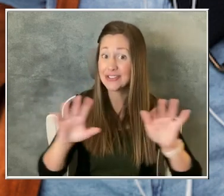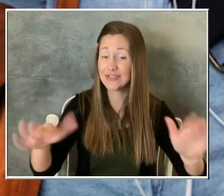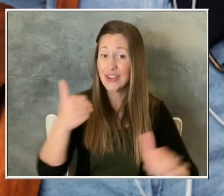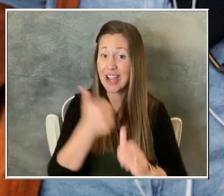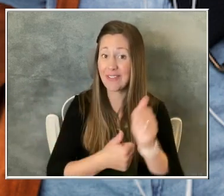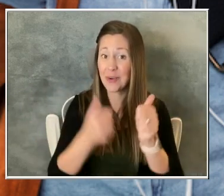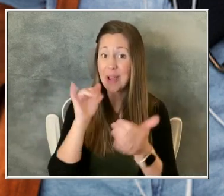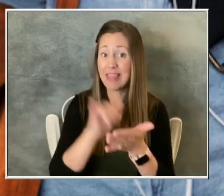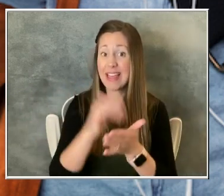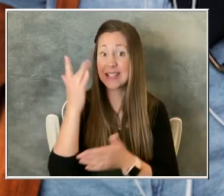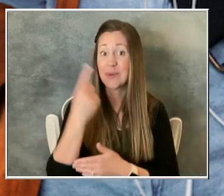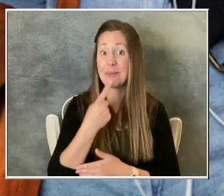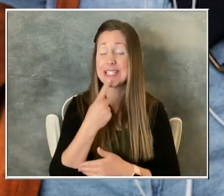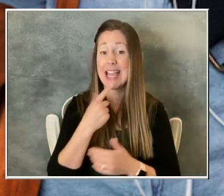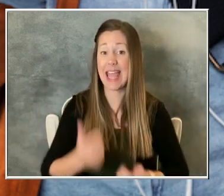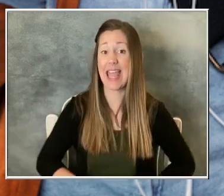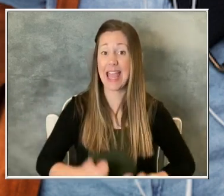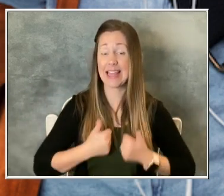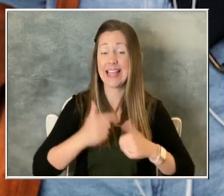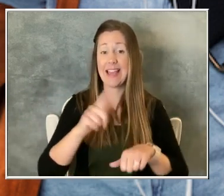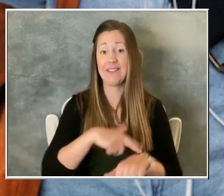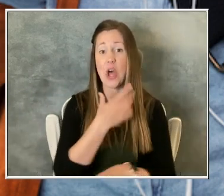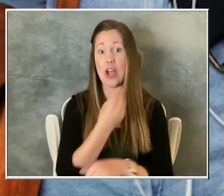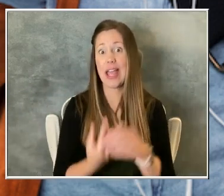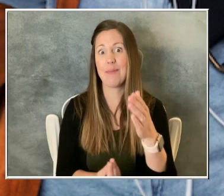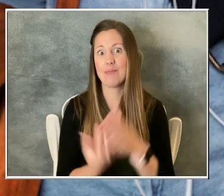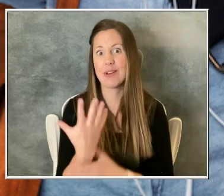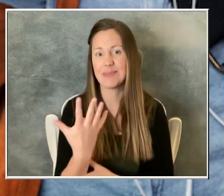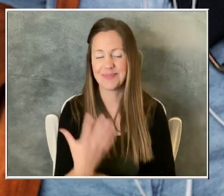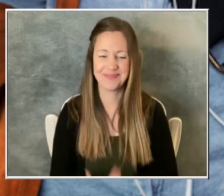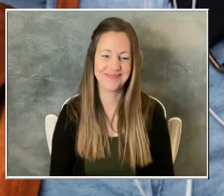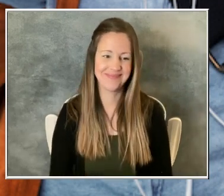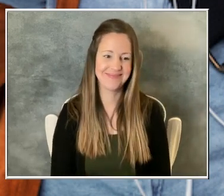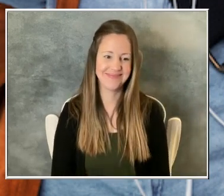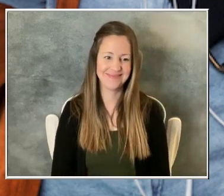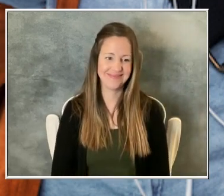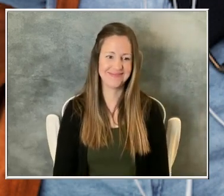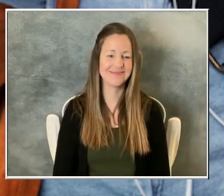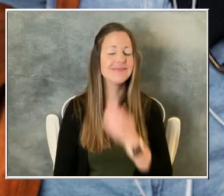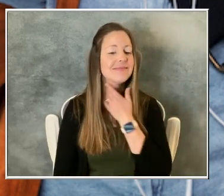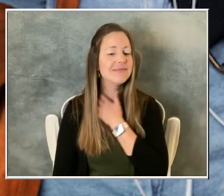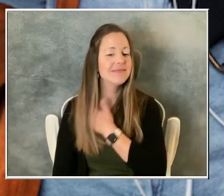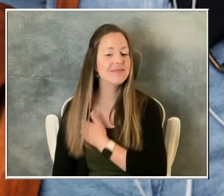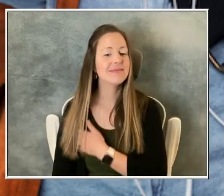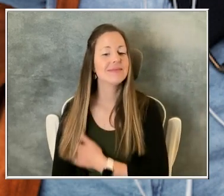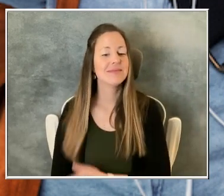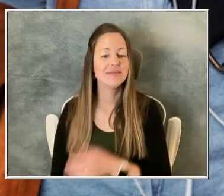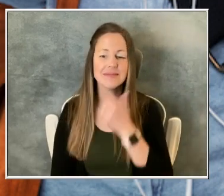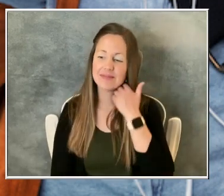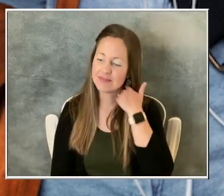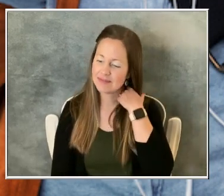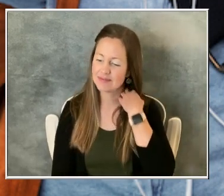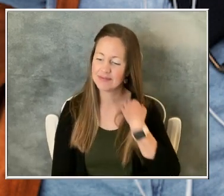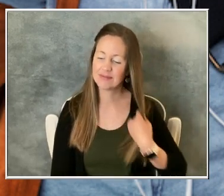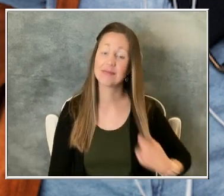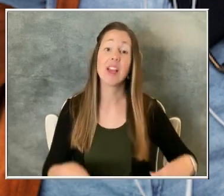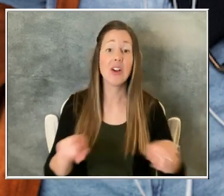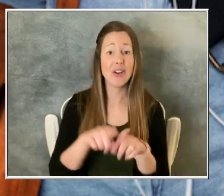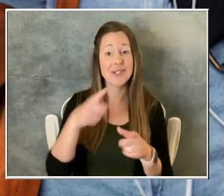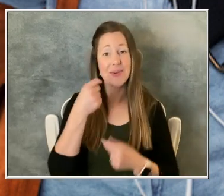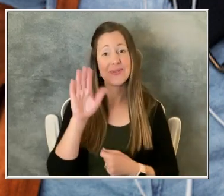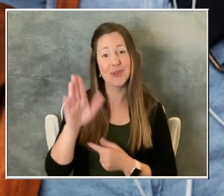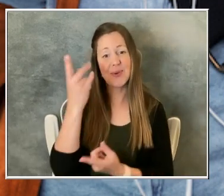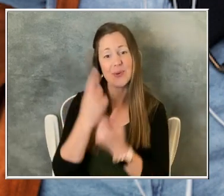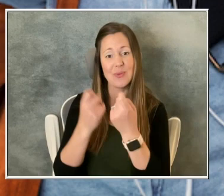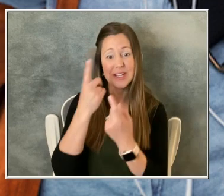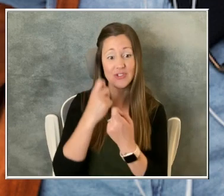live long and prosper. So we're also interested in your questions. Remember to answer, we're